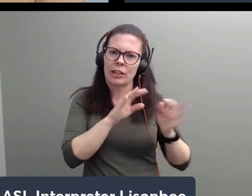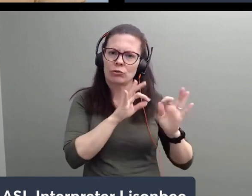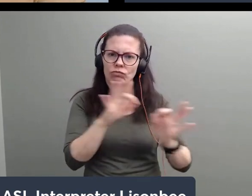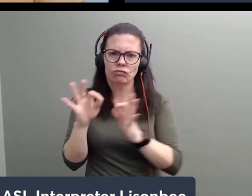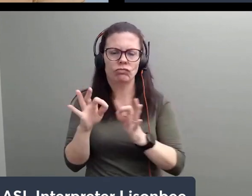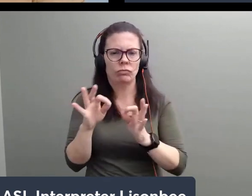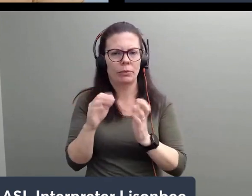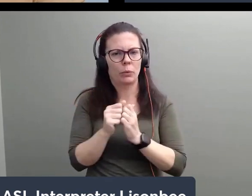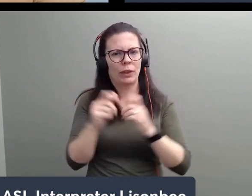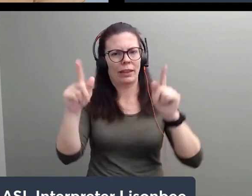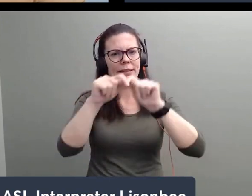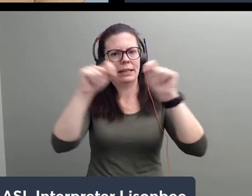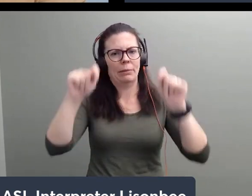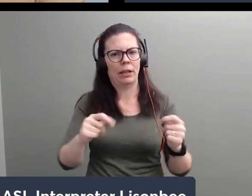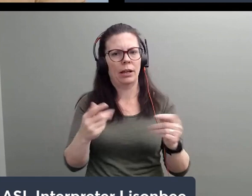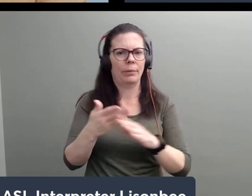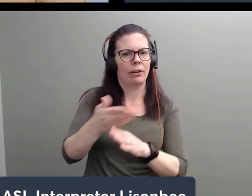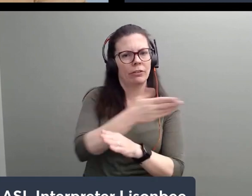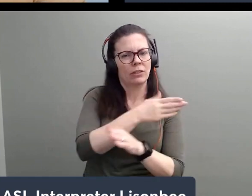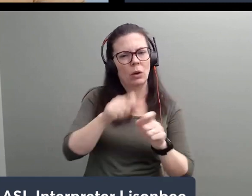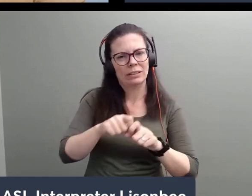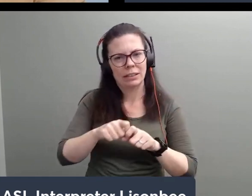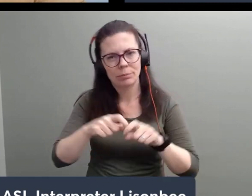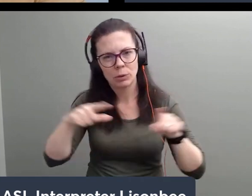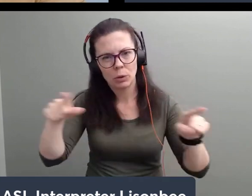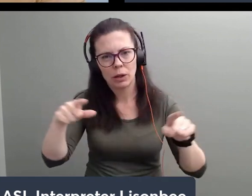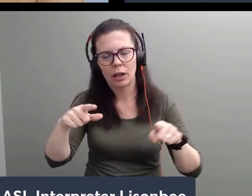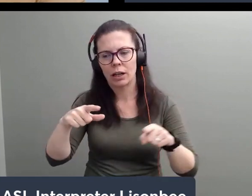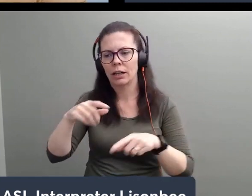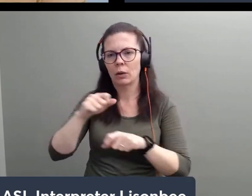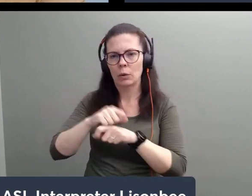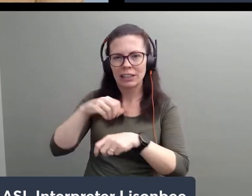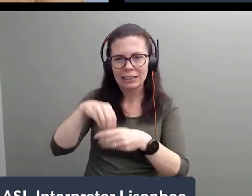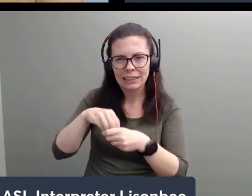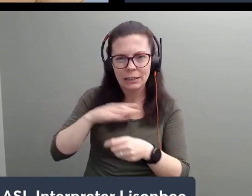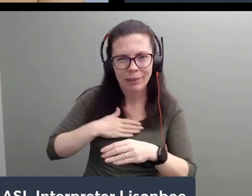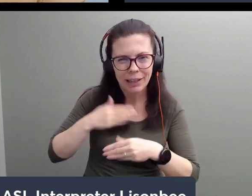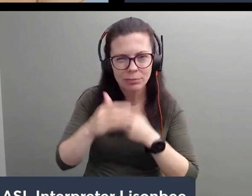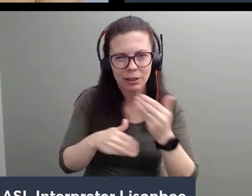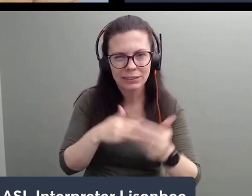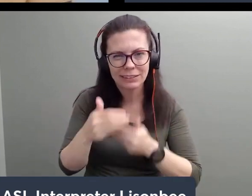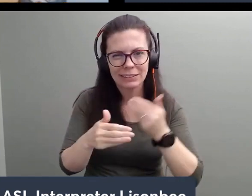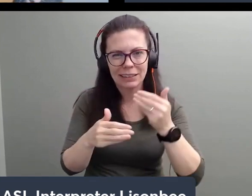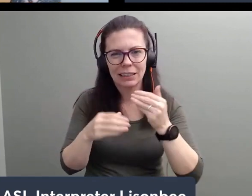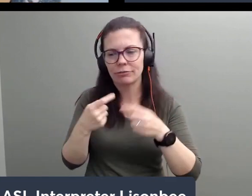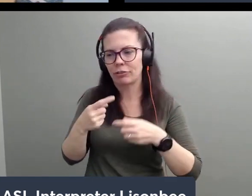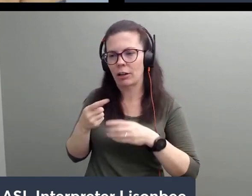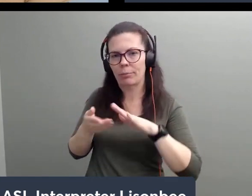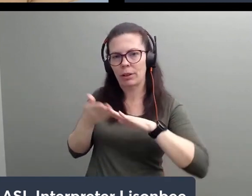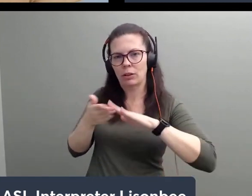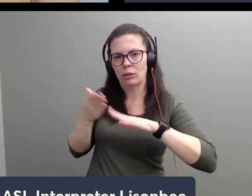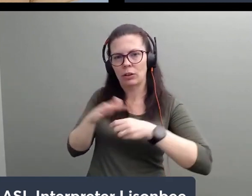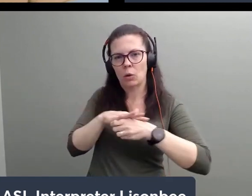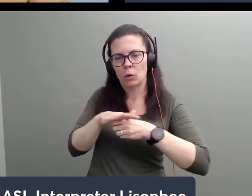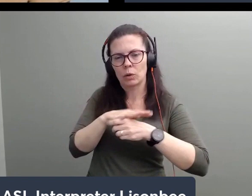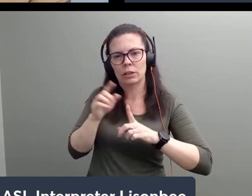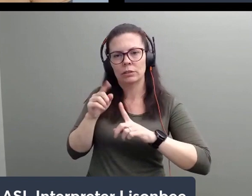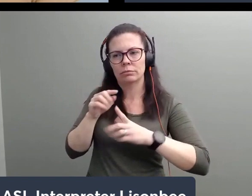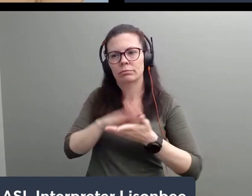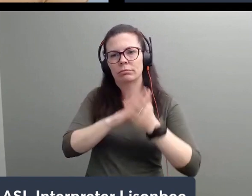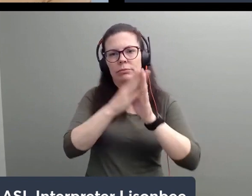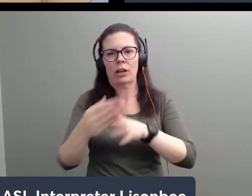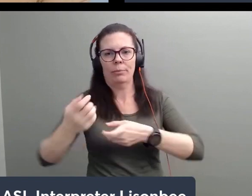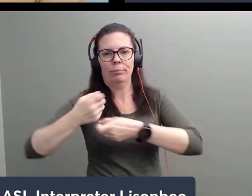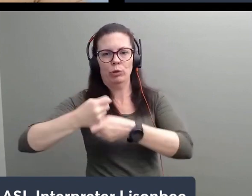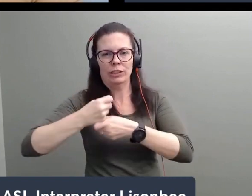template before I try to deploy it, work that into my process of going from running locally to production. And it looked like there was a